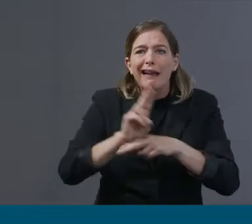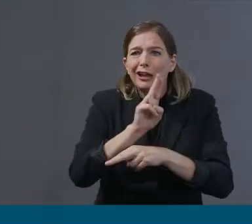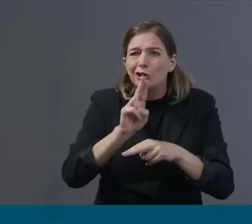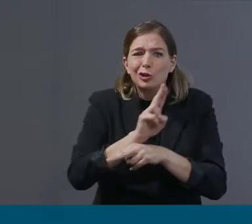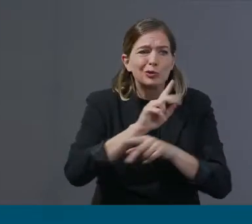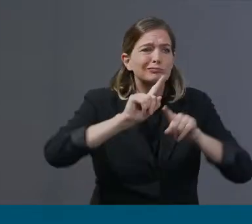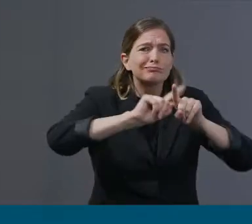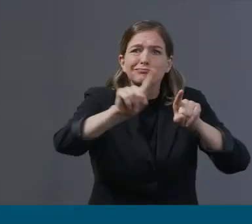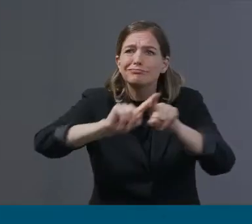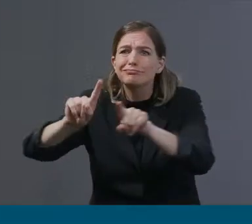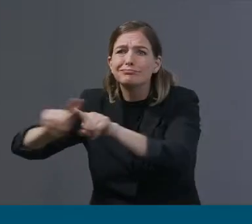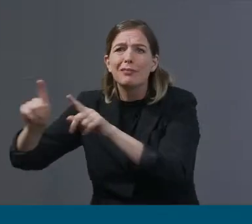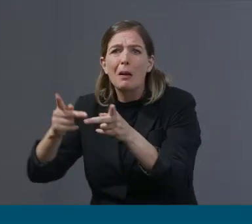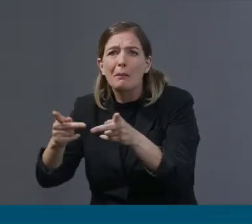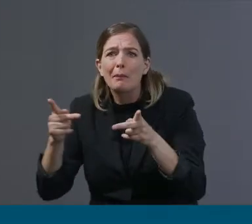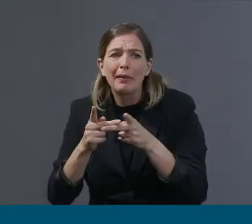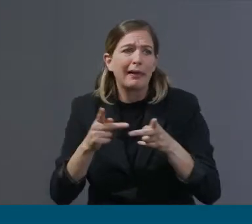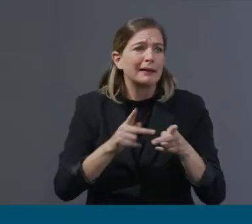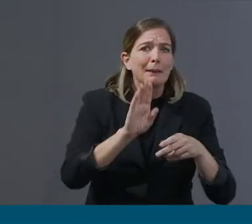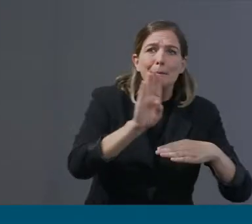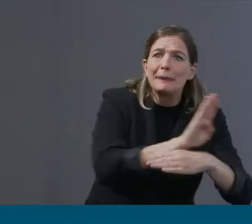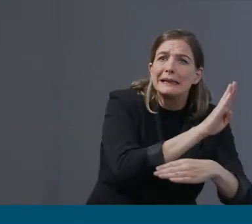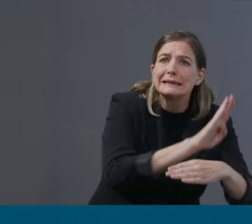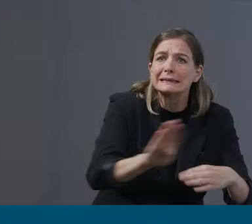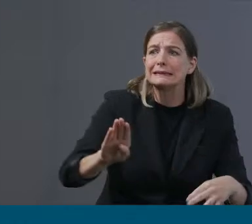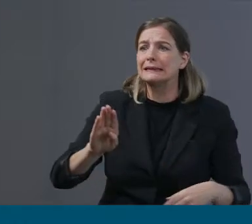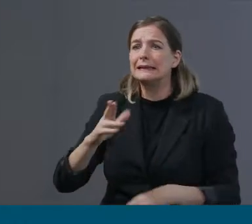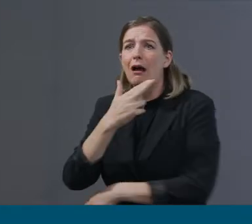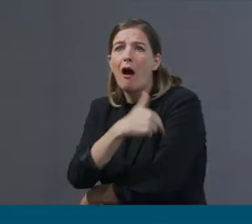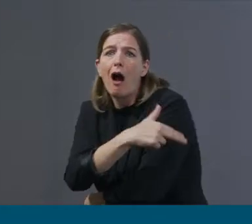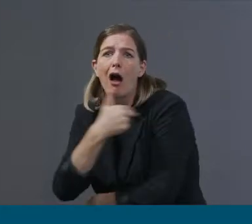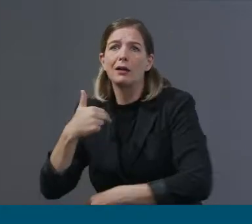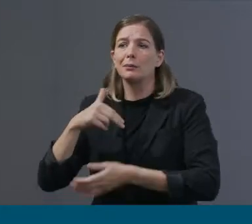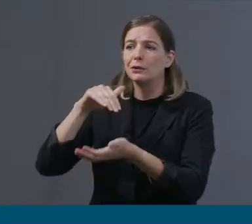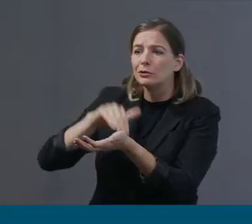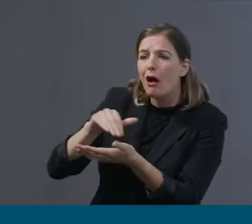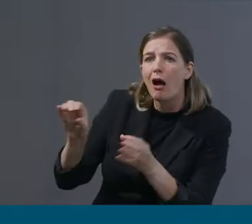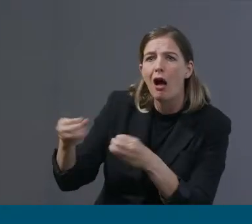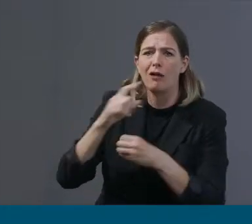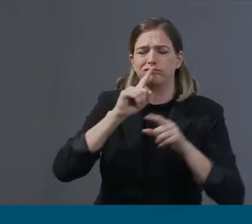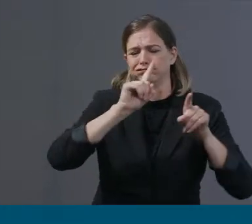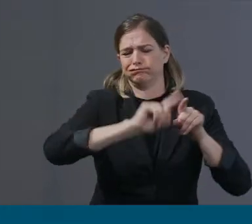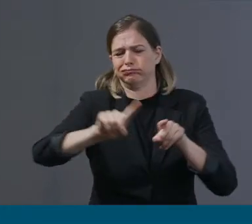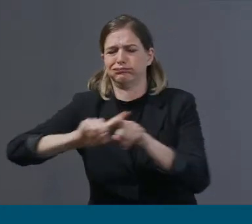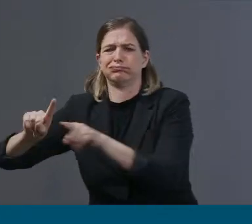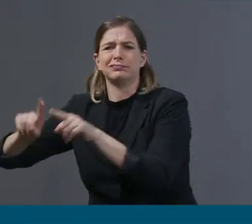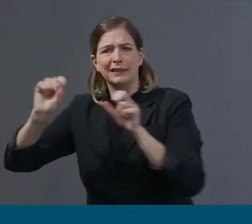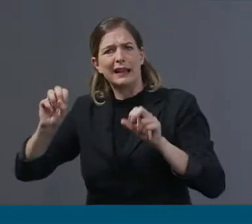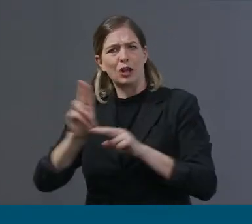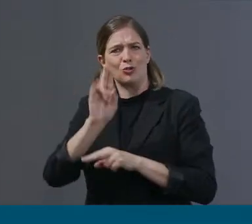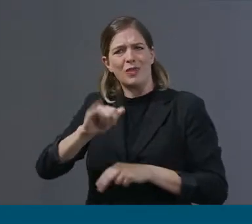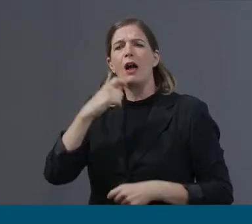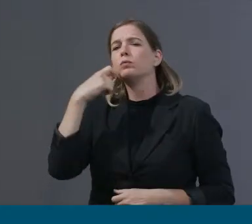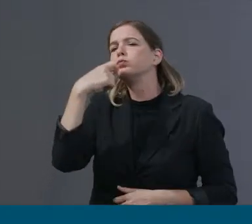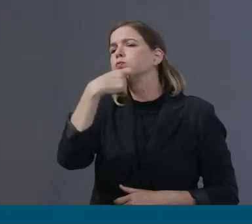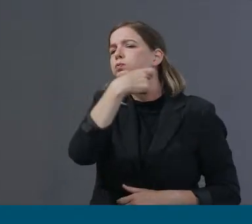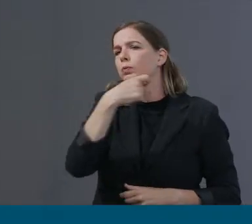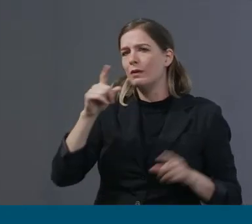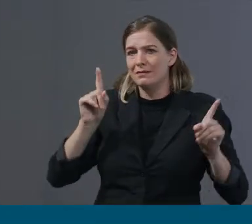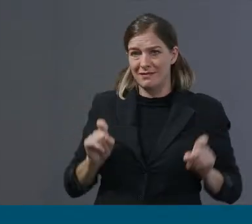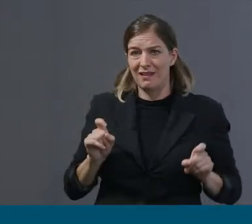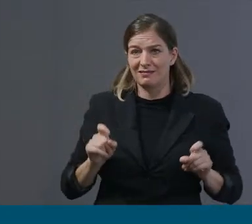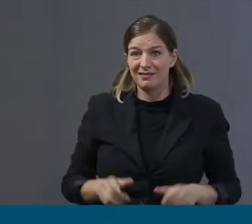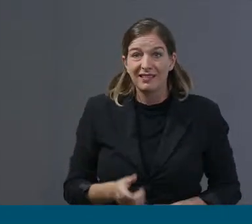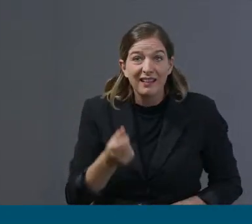it. In addition, testing in Arizona has doubled since the stay-at-home order was lifted, and it's